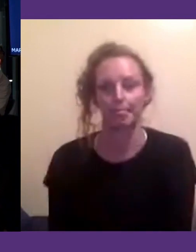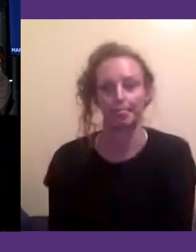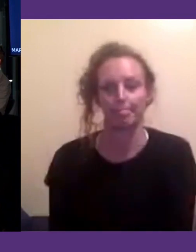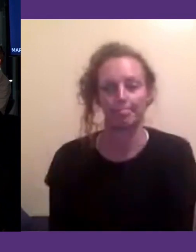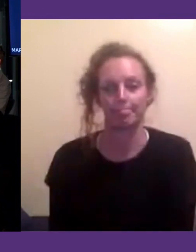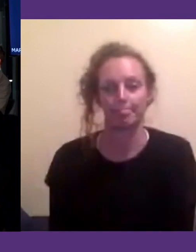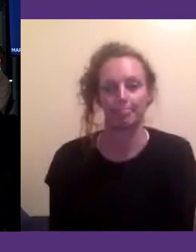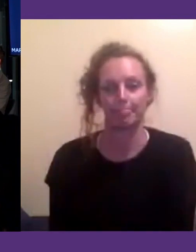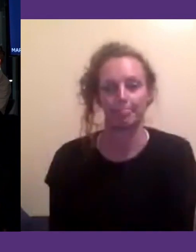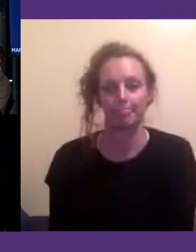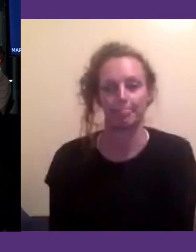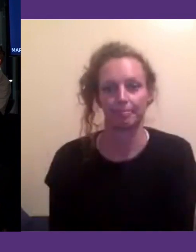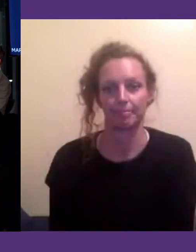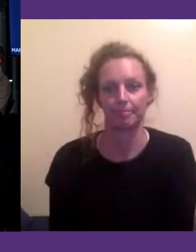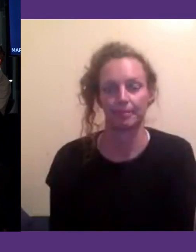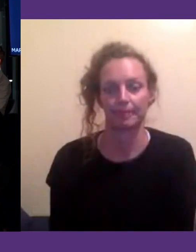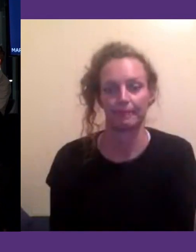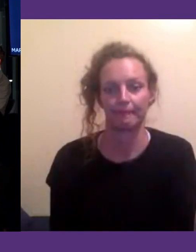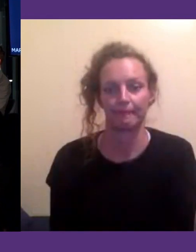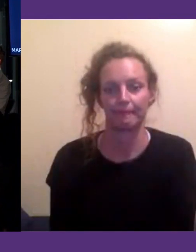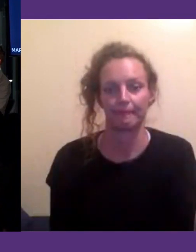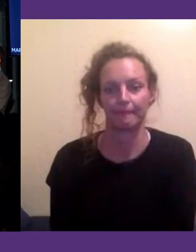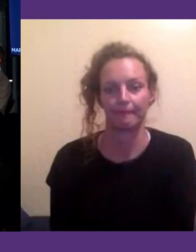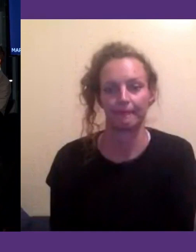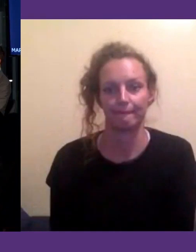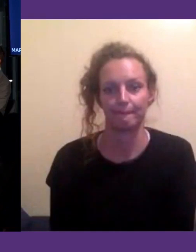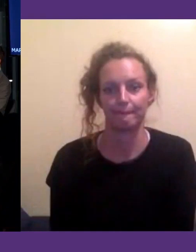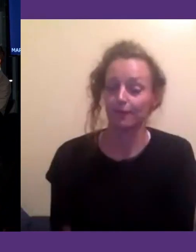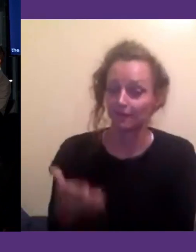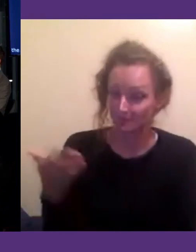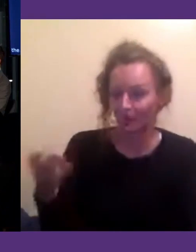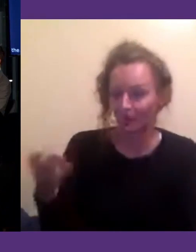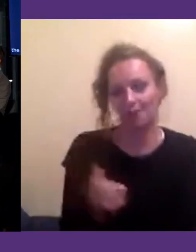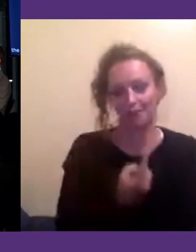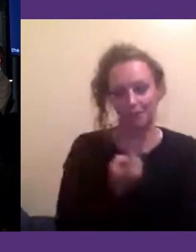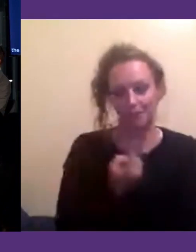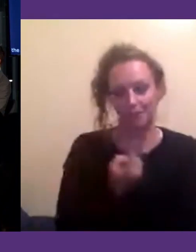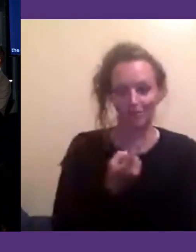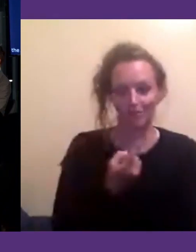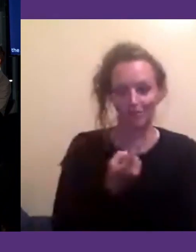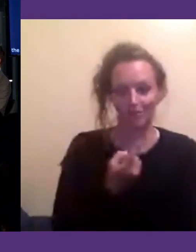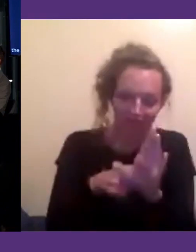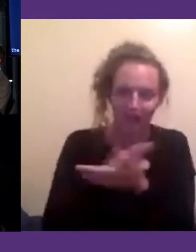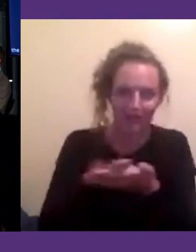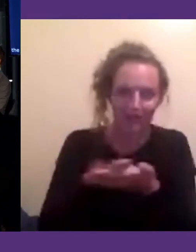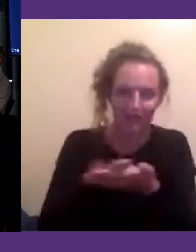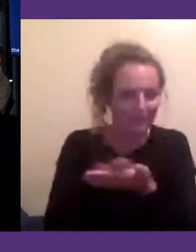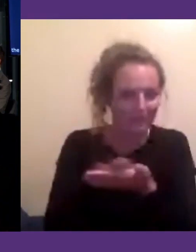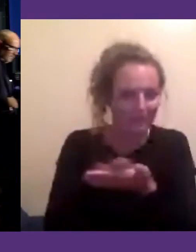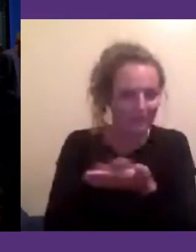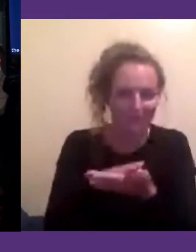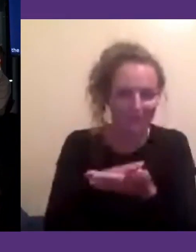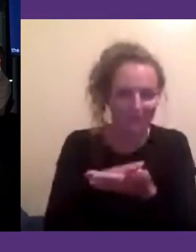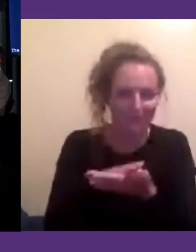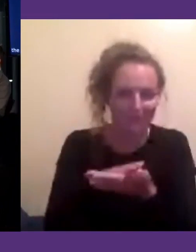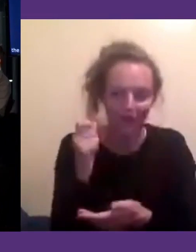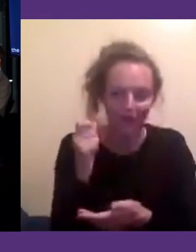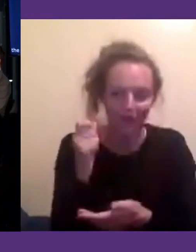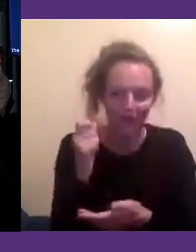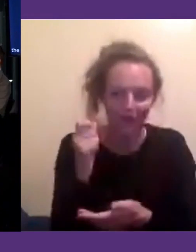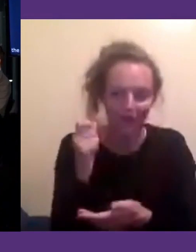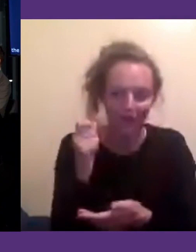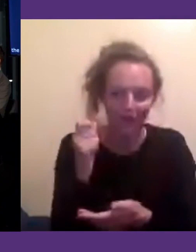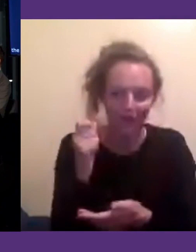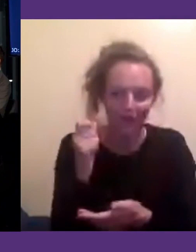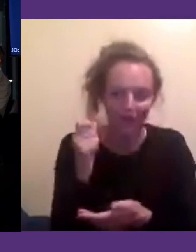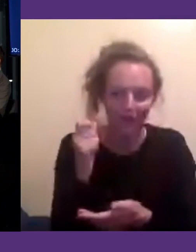TikTok? But I love the TikTok. You love it. So you don't mind that? No, I love it. It's where everyone's